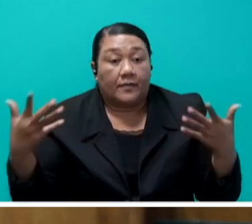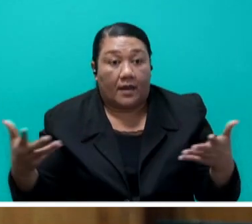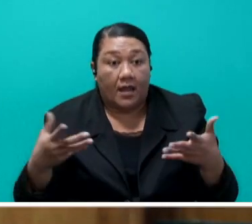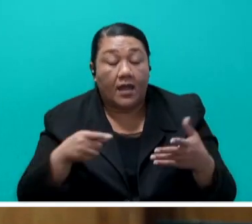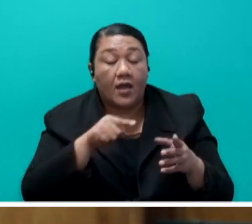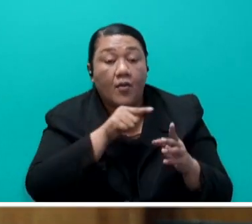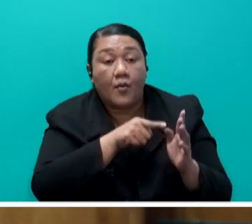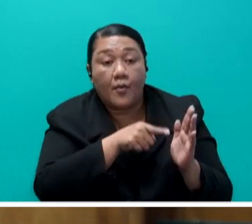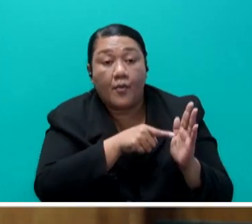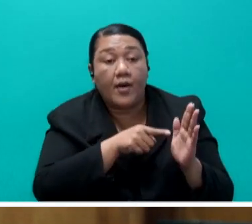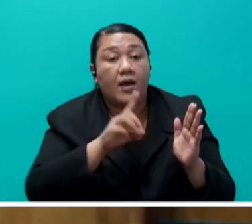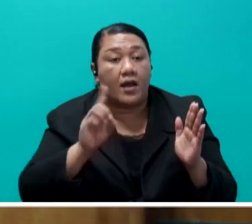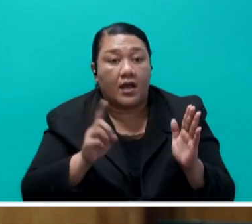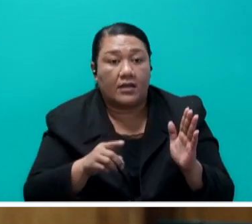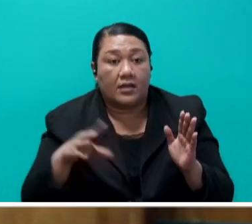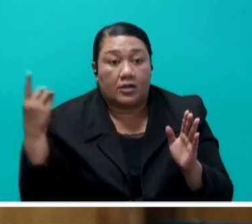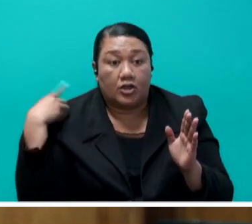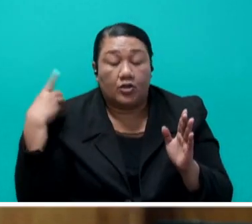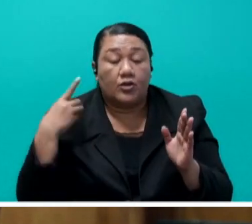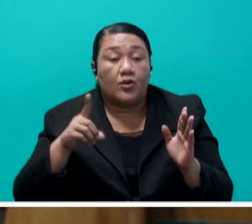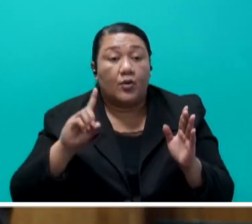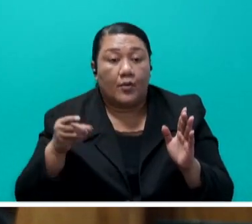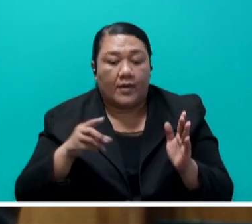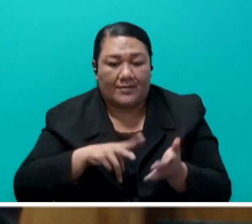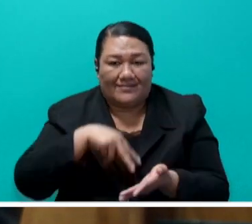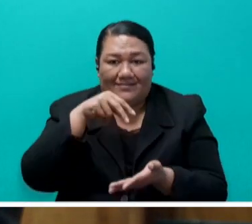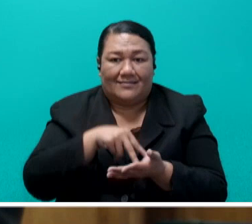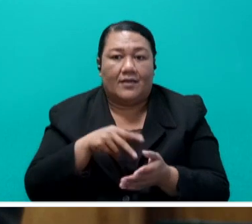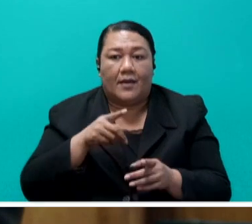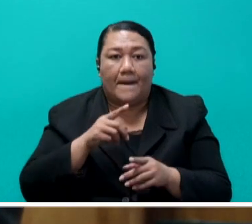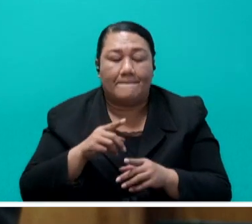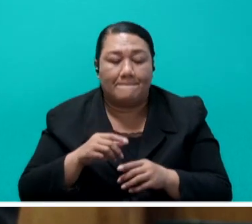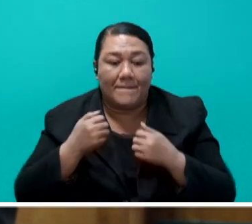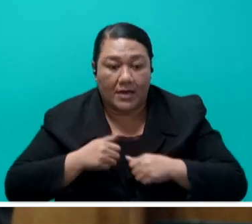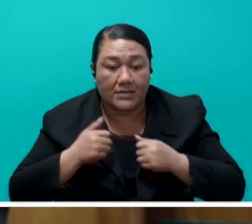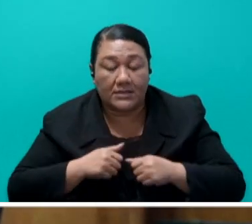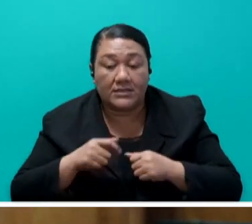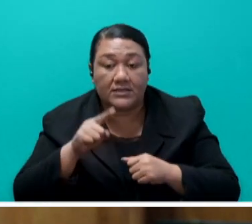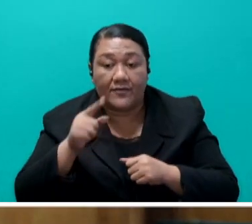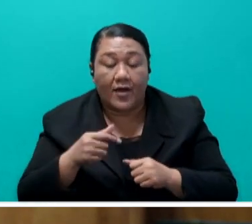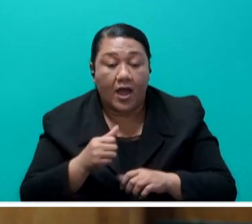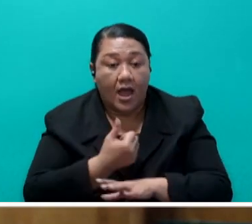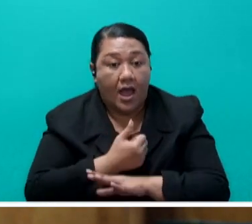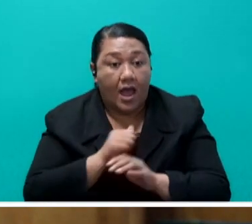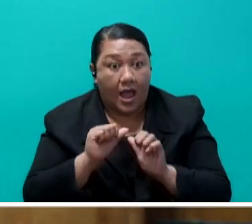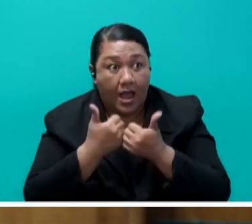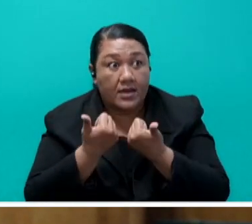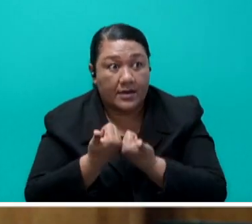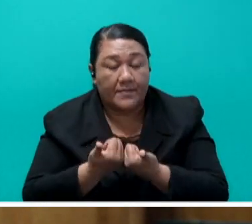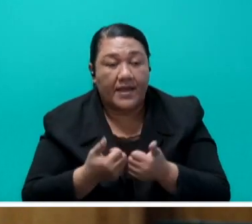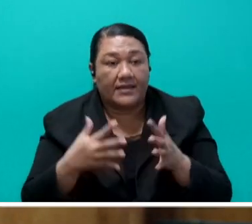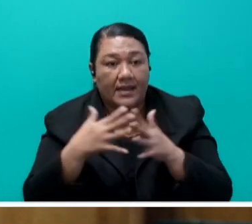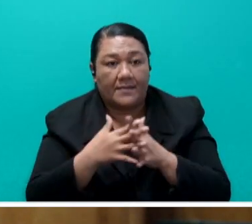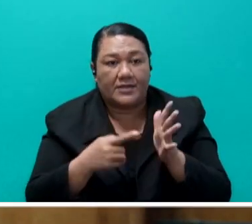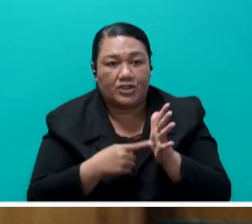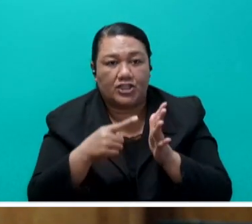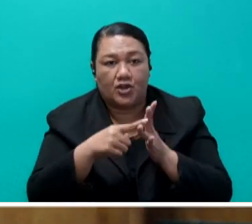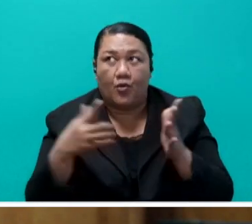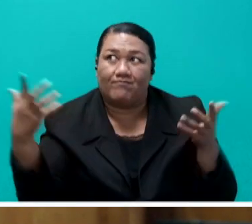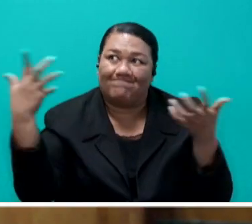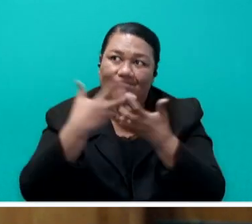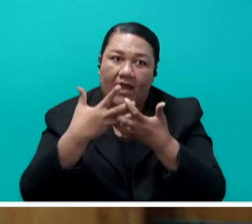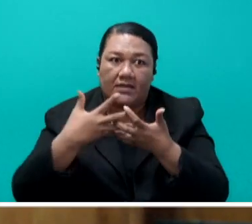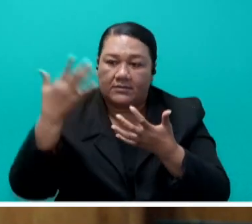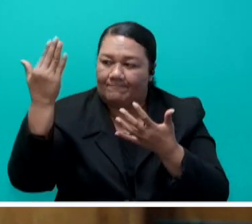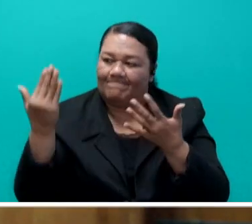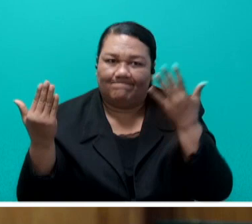as an exercise stemming from the Marrakesh Agreement that established the WTO. These reviews serve